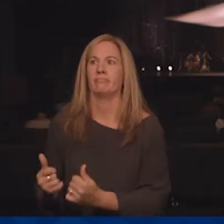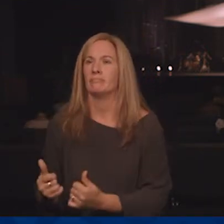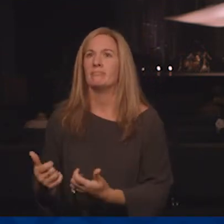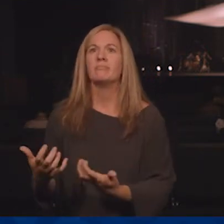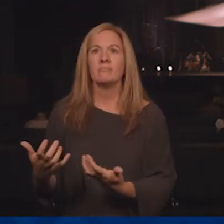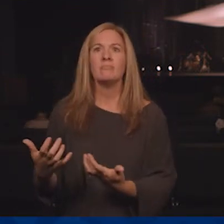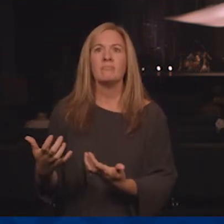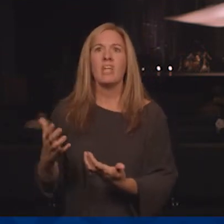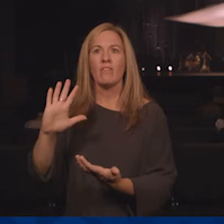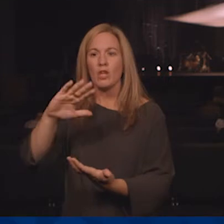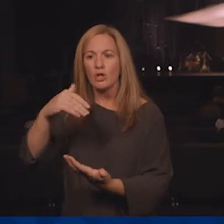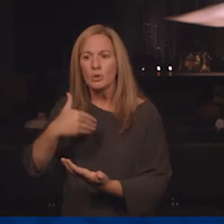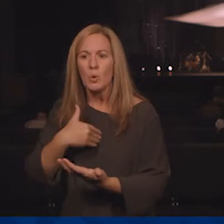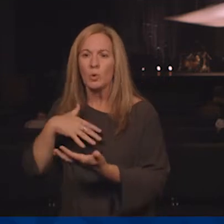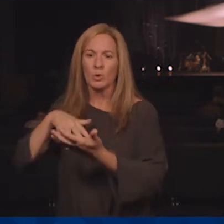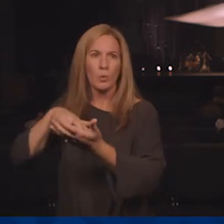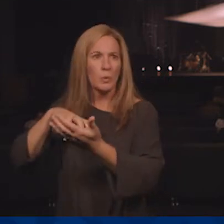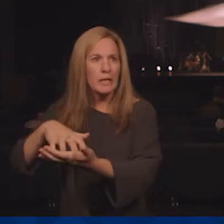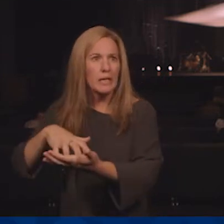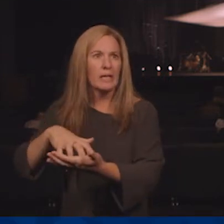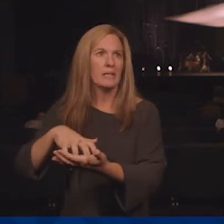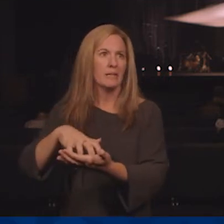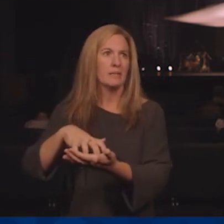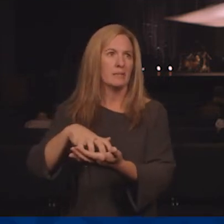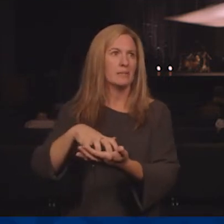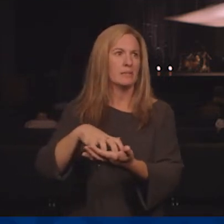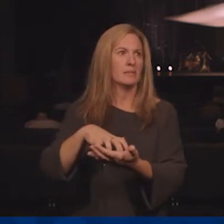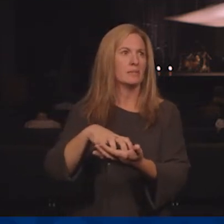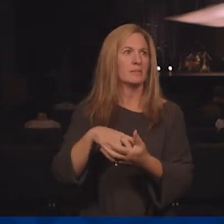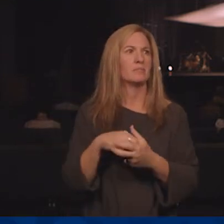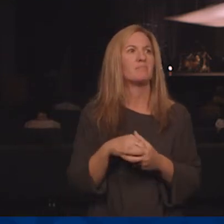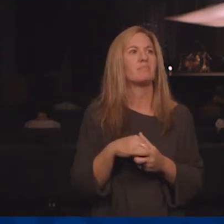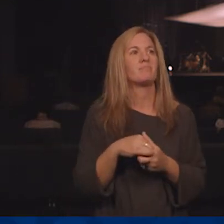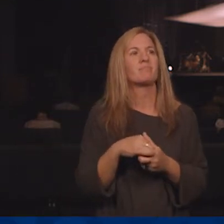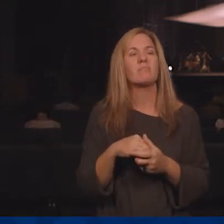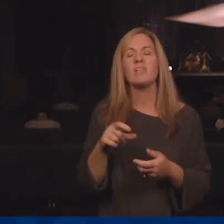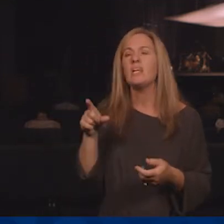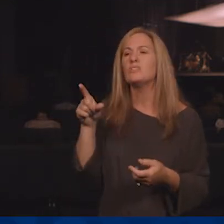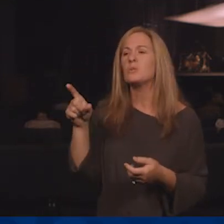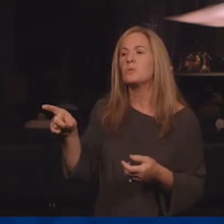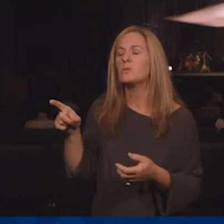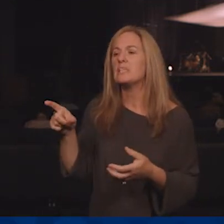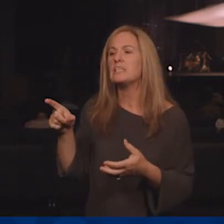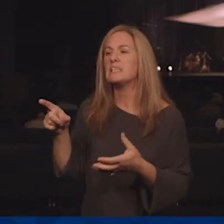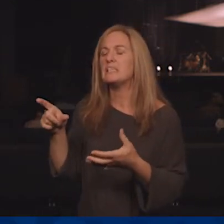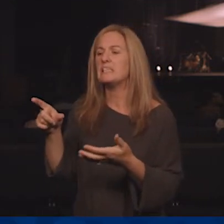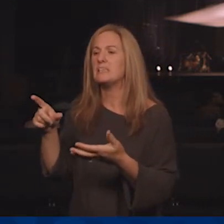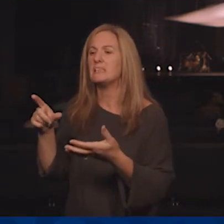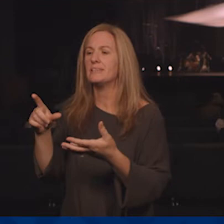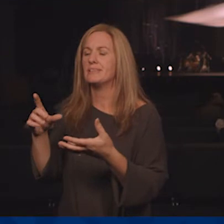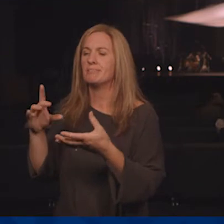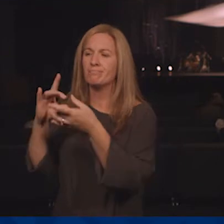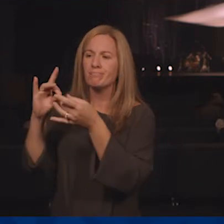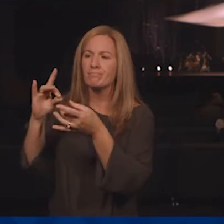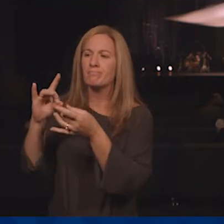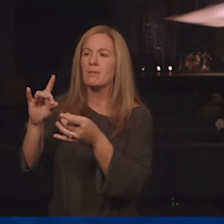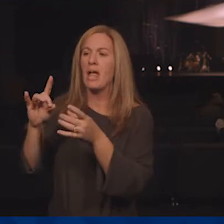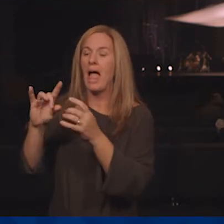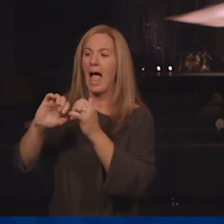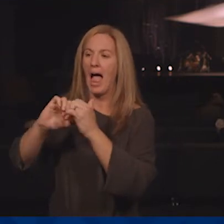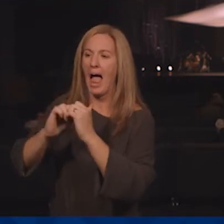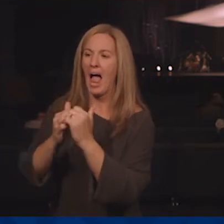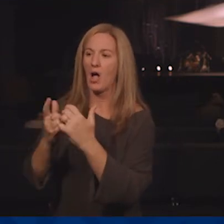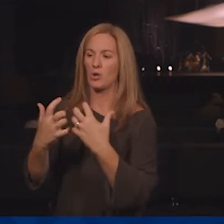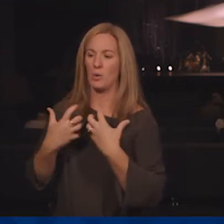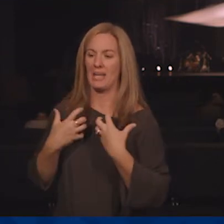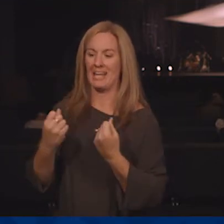whose souls are weak, and that he's talking about what it means to restore the soul